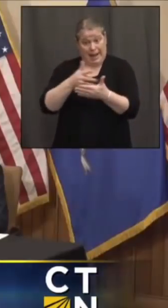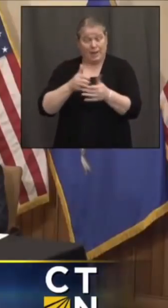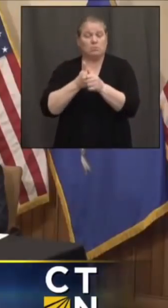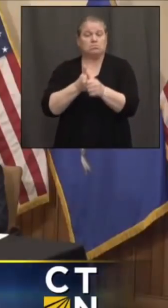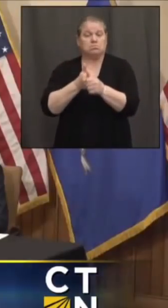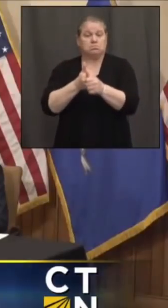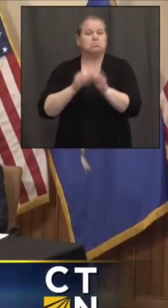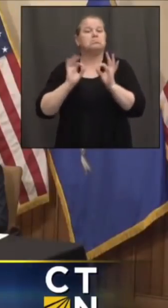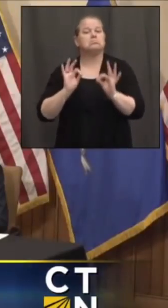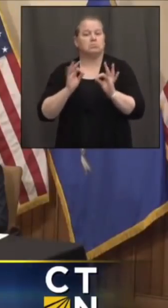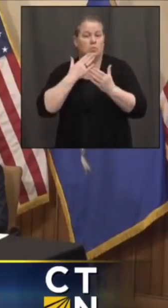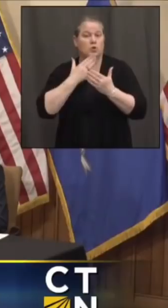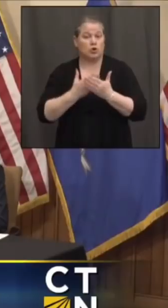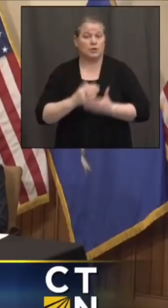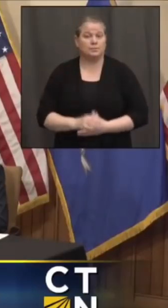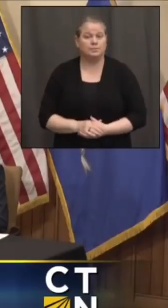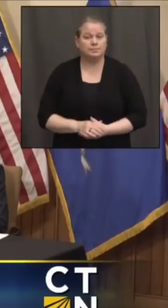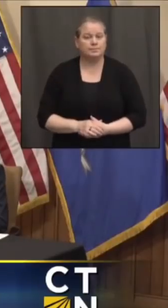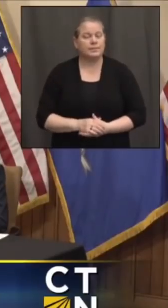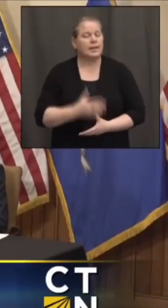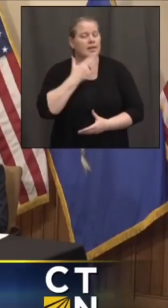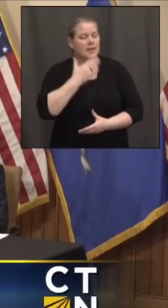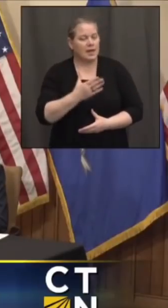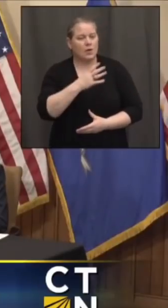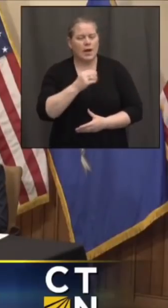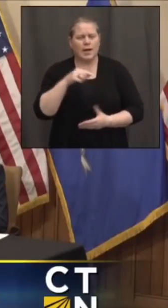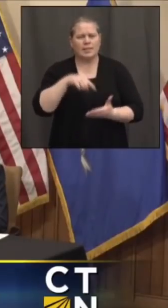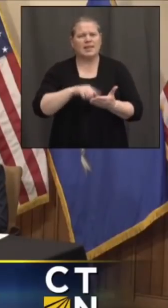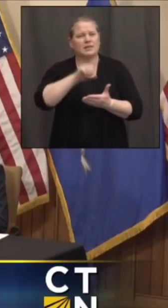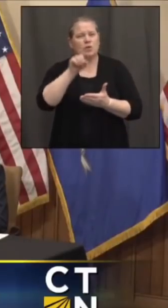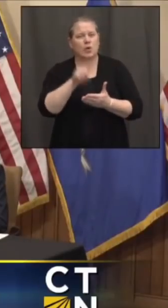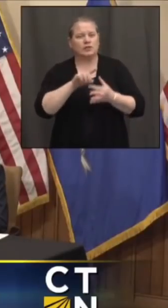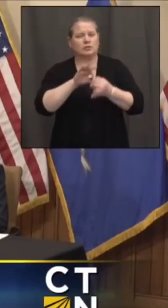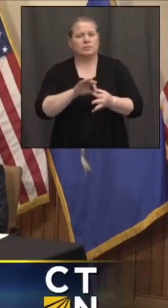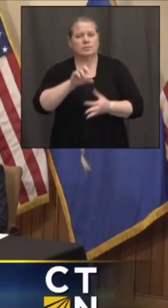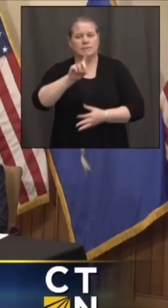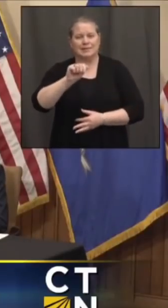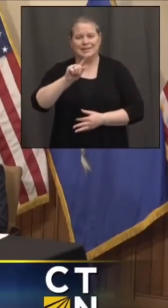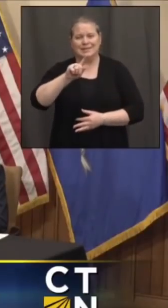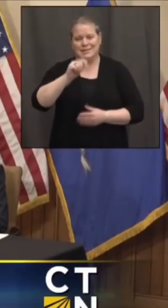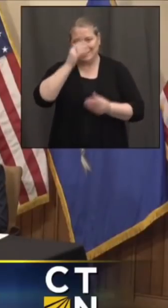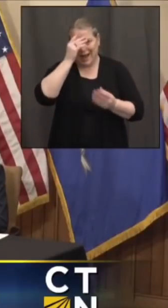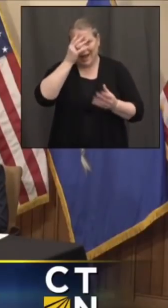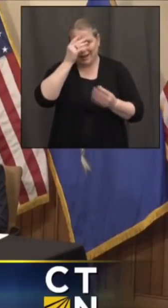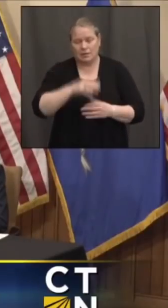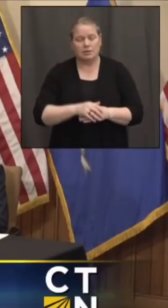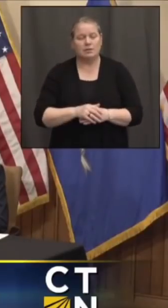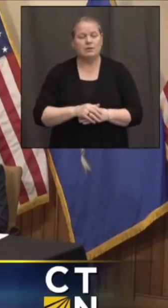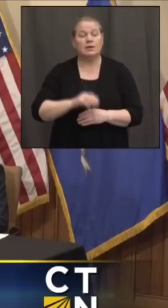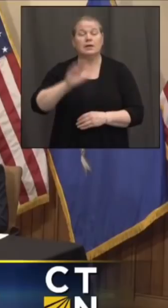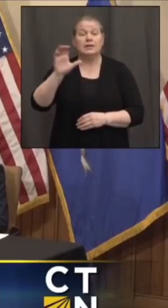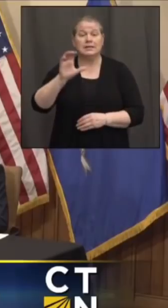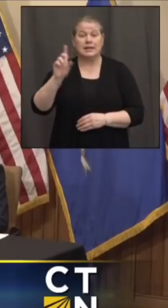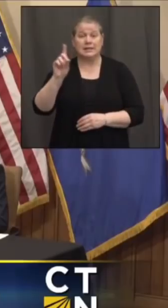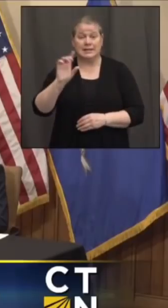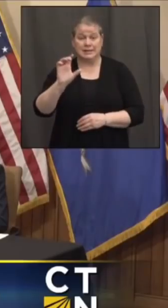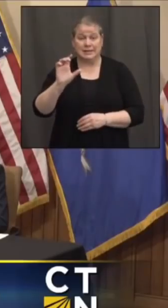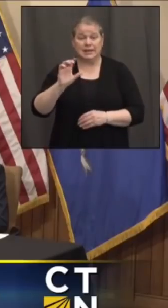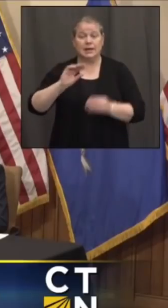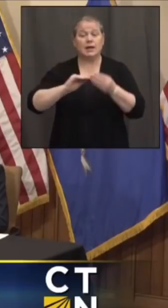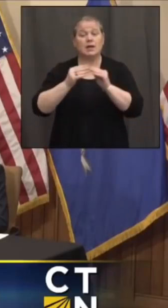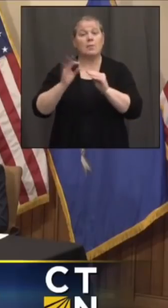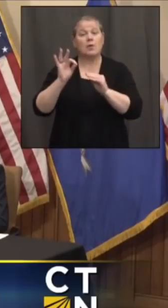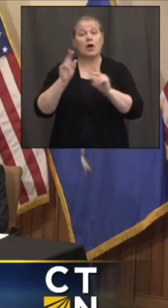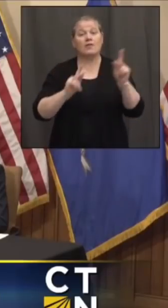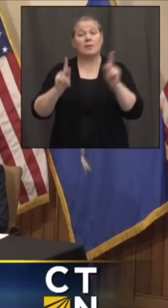Thanks. And then this is sort of a data question. The CDC tends to estimate that the number of people who actually had the disease is about